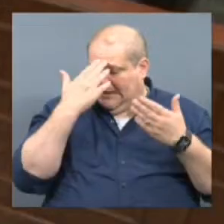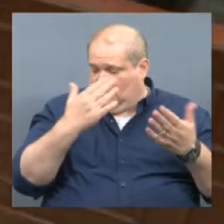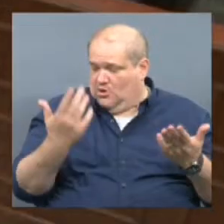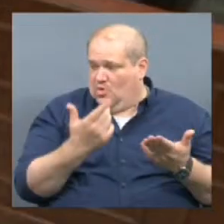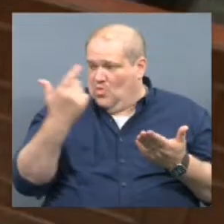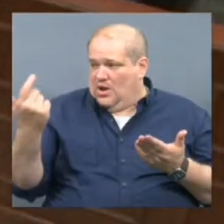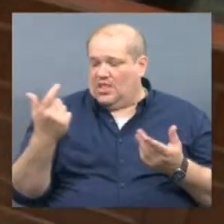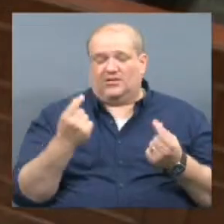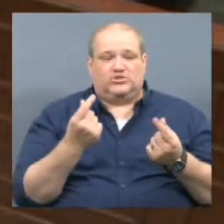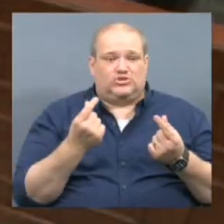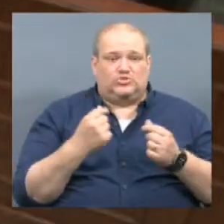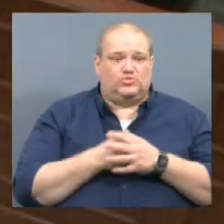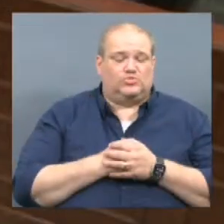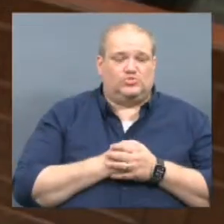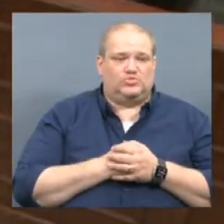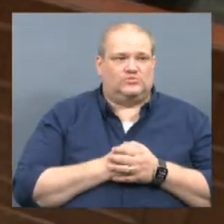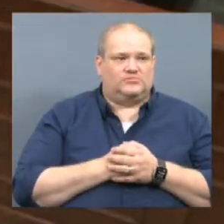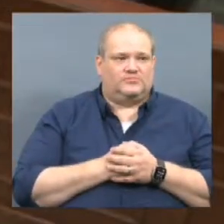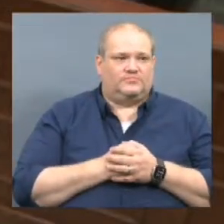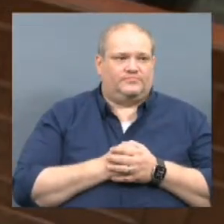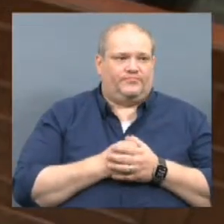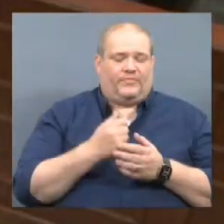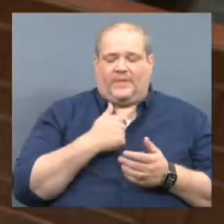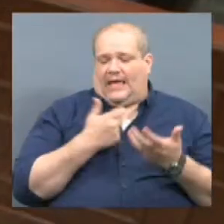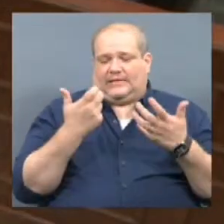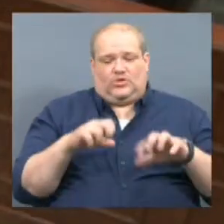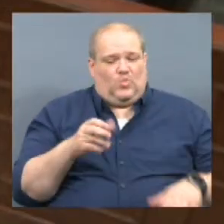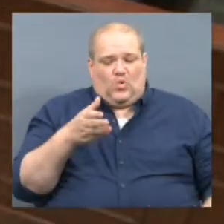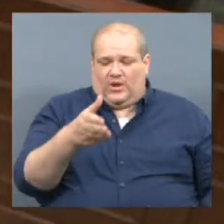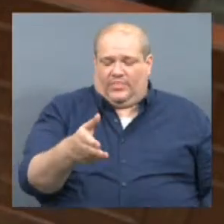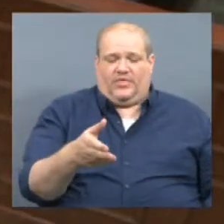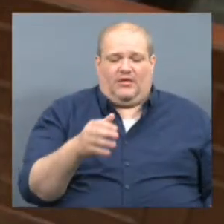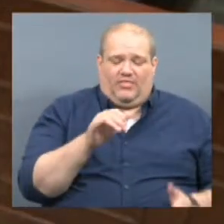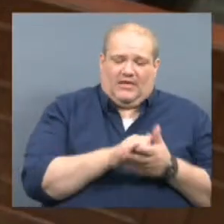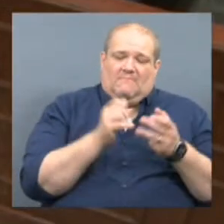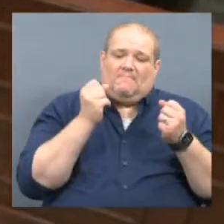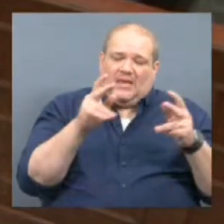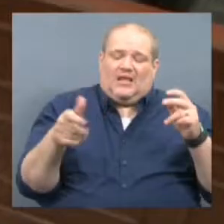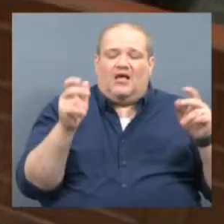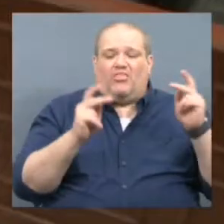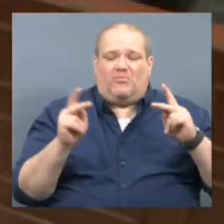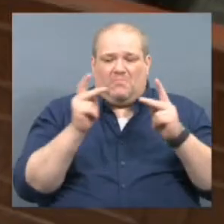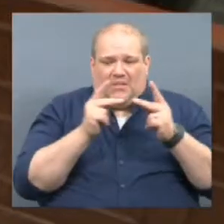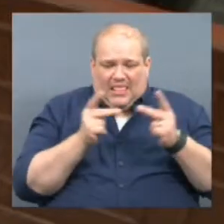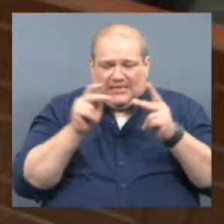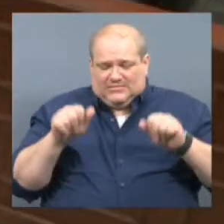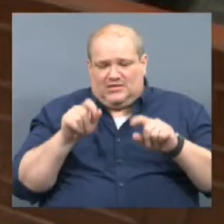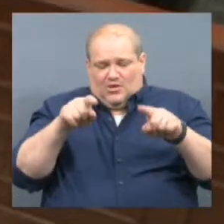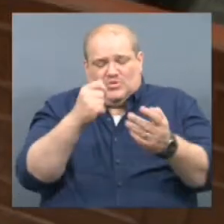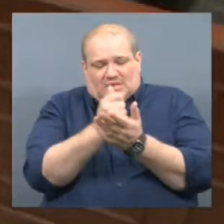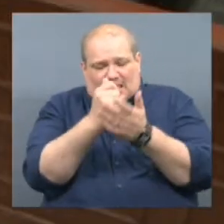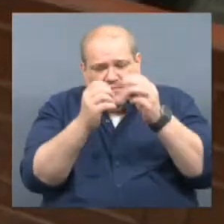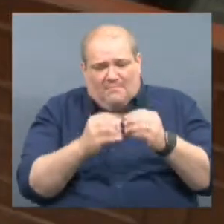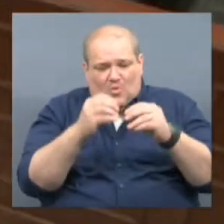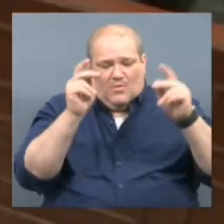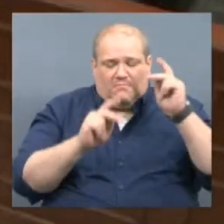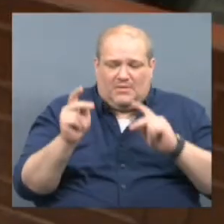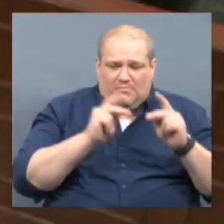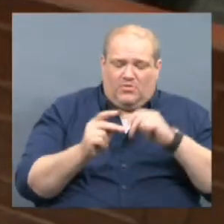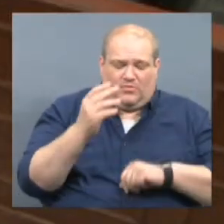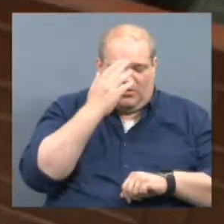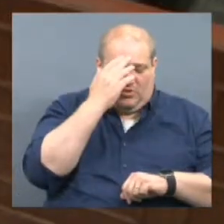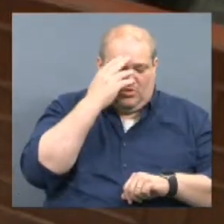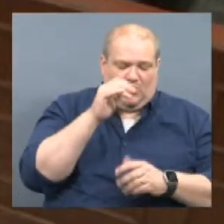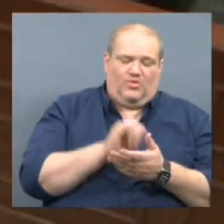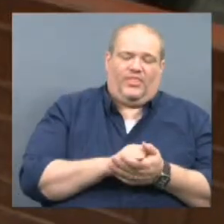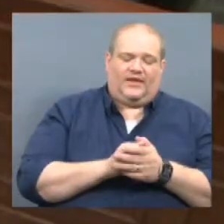to do. I don't want it there. It's a lot of other places it could be to help more people.